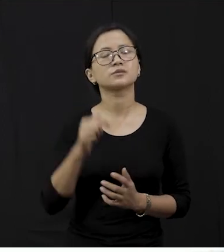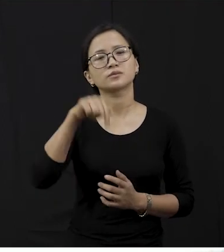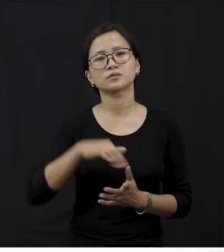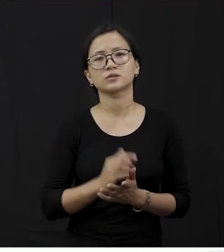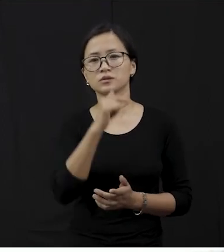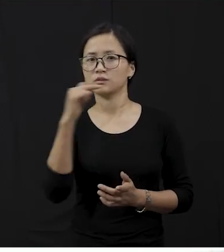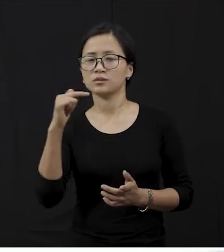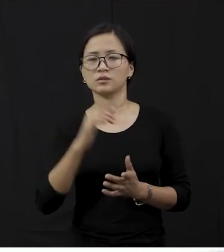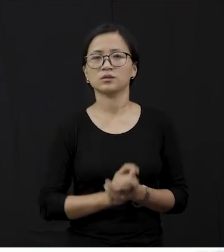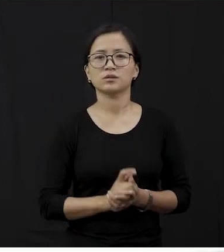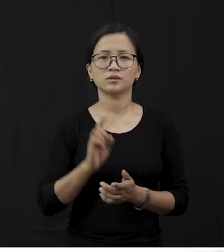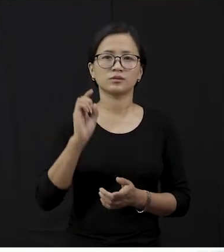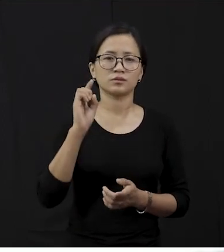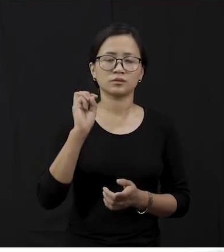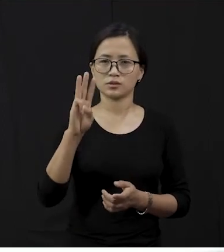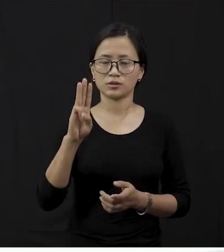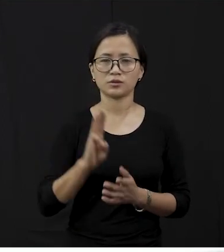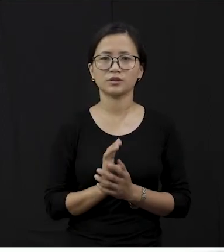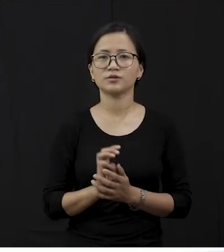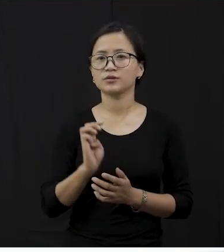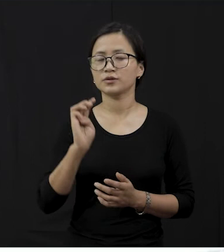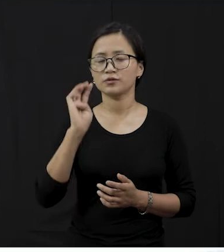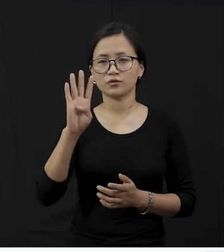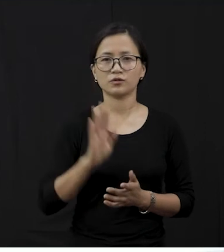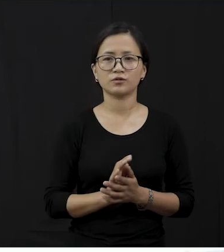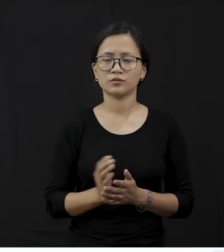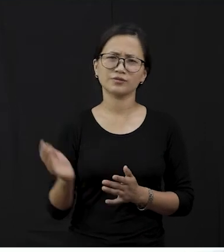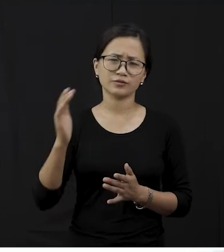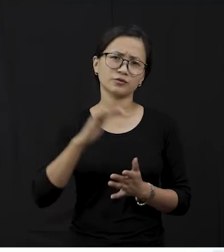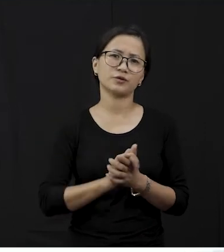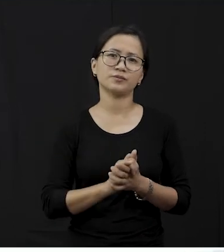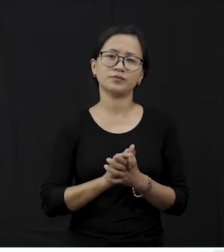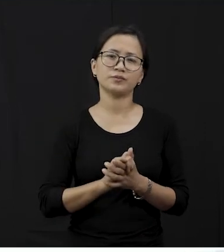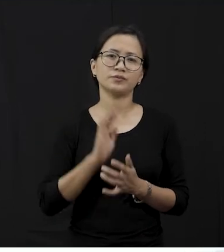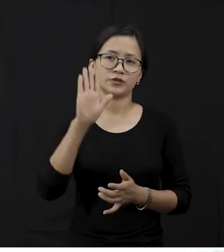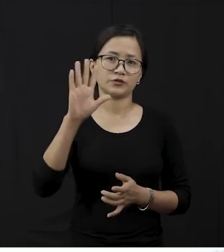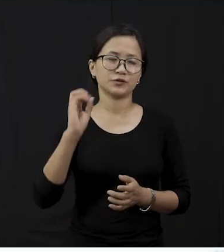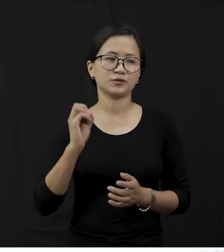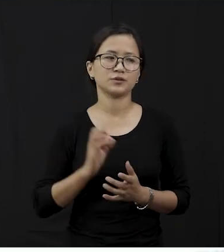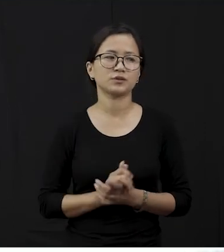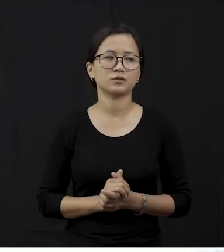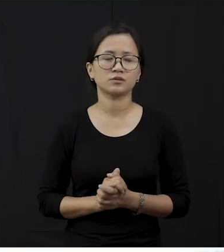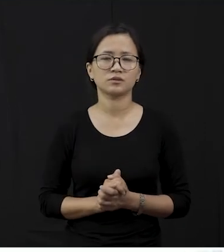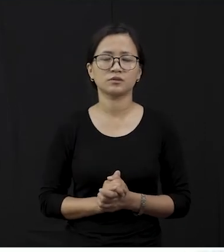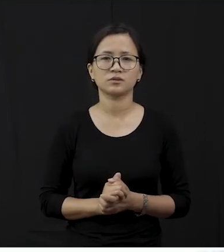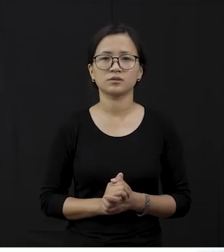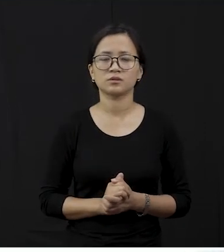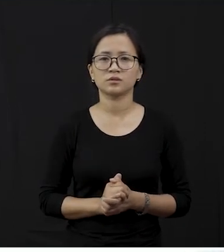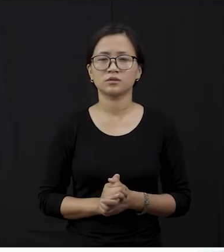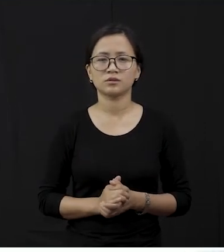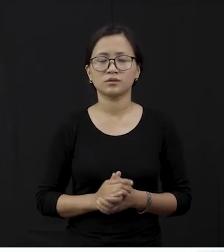to subtract 34 from 50. Okay, 34 from 50. For